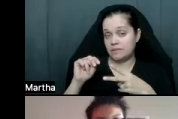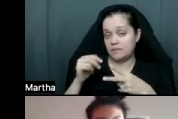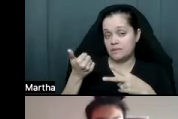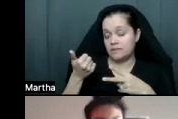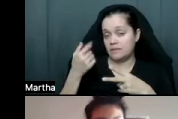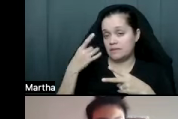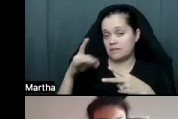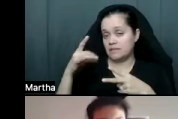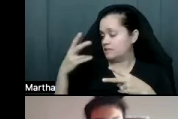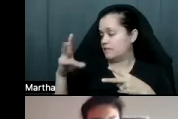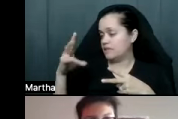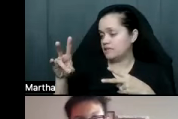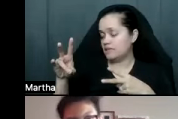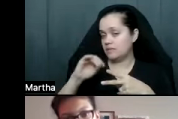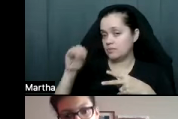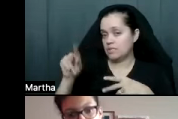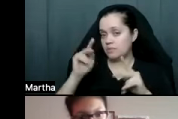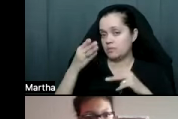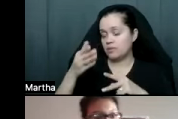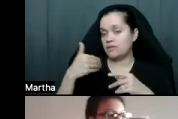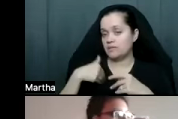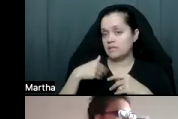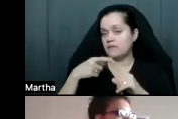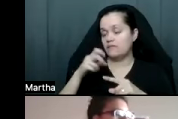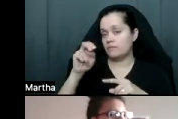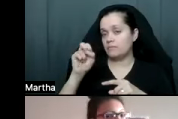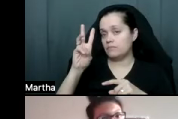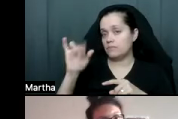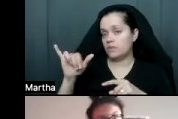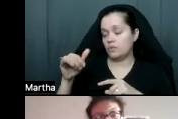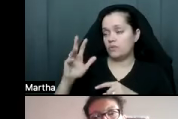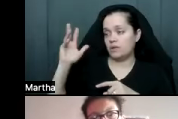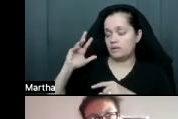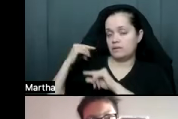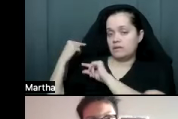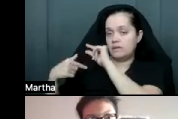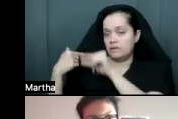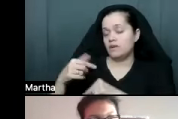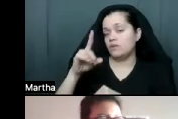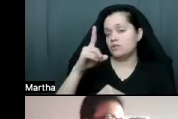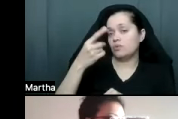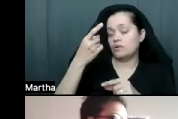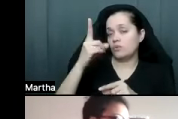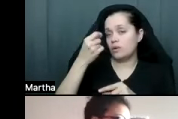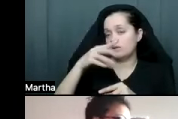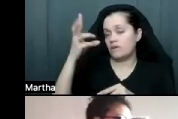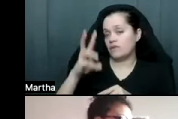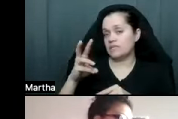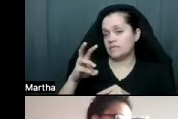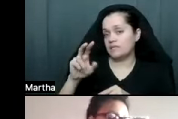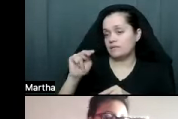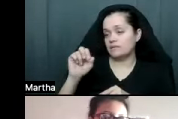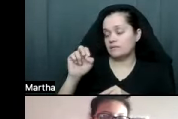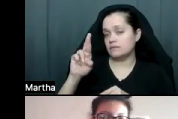17% of the people there say they have Norwegian heritage. So 1 out of every 6 Minnesotans has